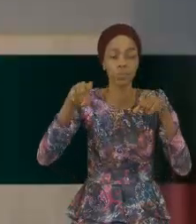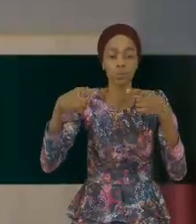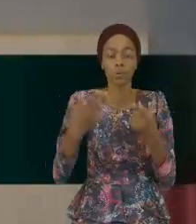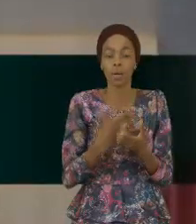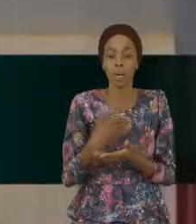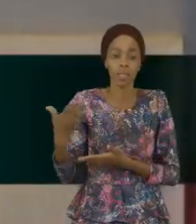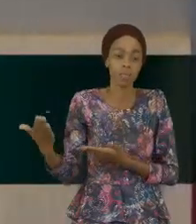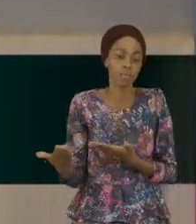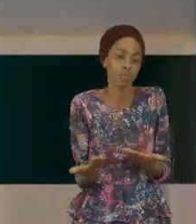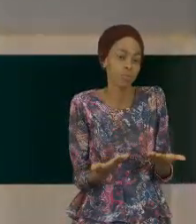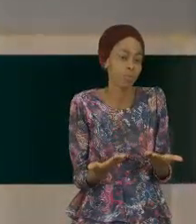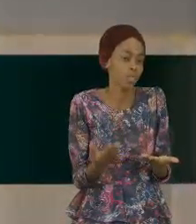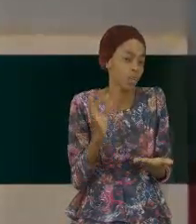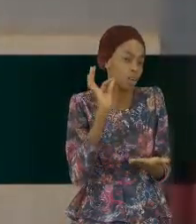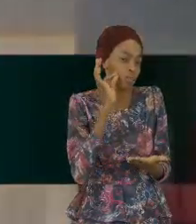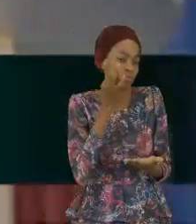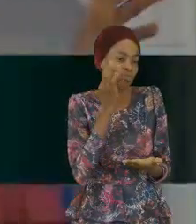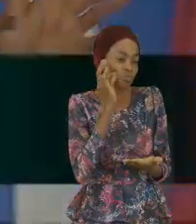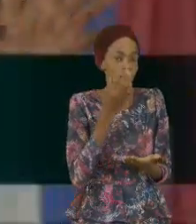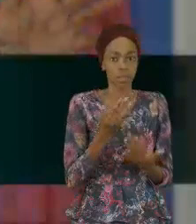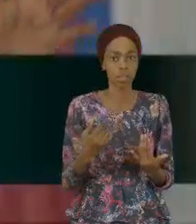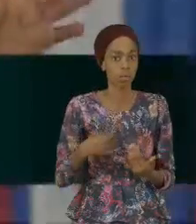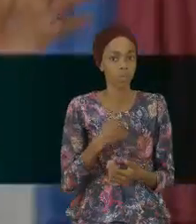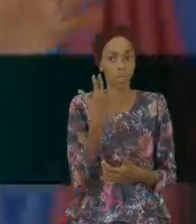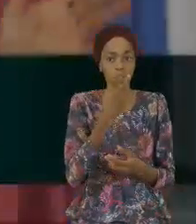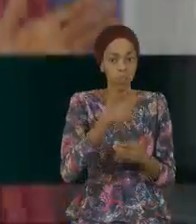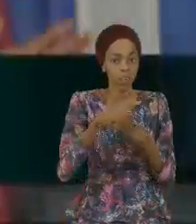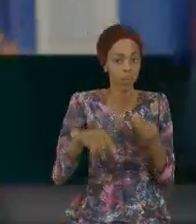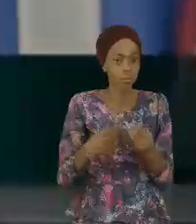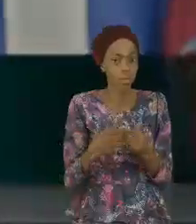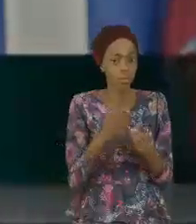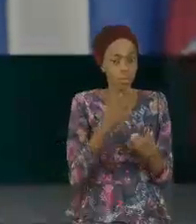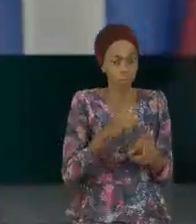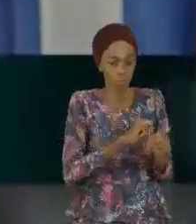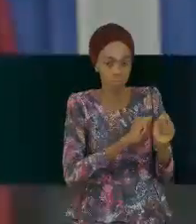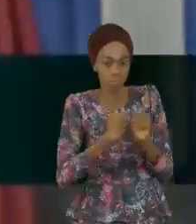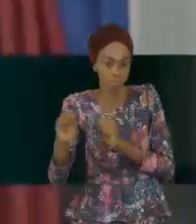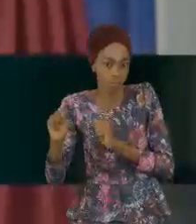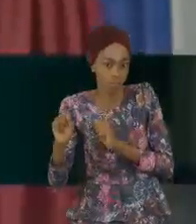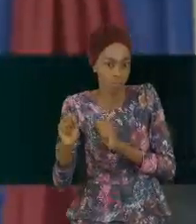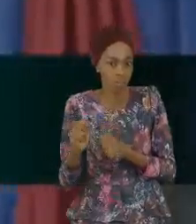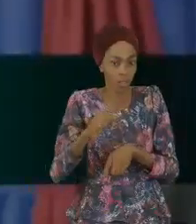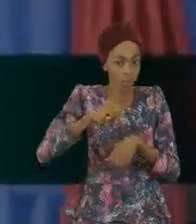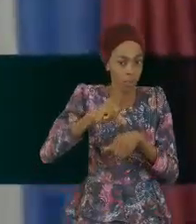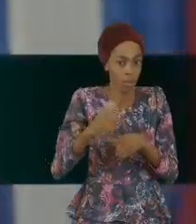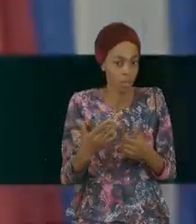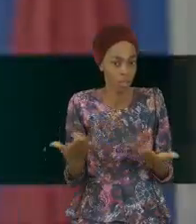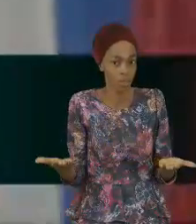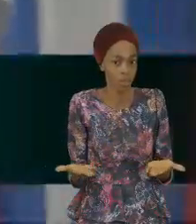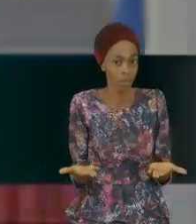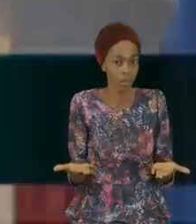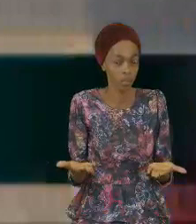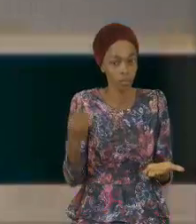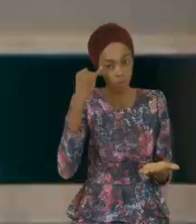bring forth fruit. Now, we're talking about a transferable concept here. We've talked